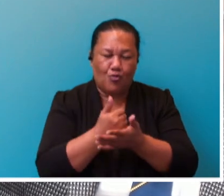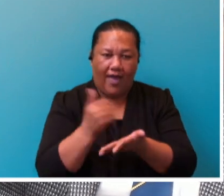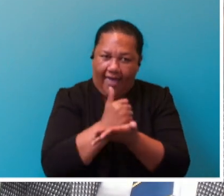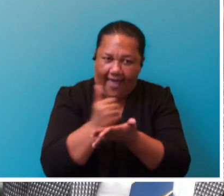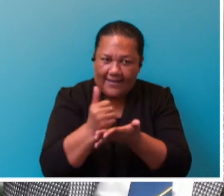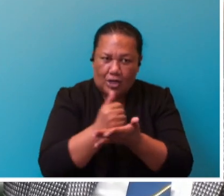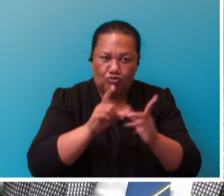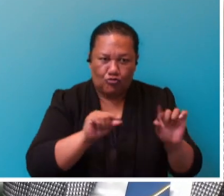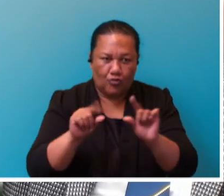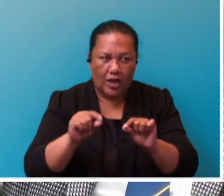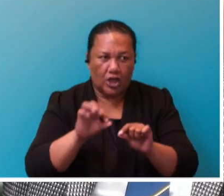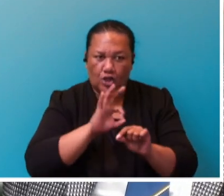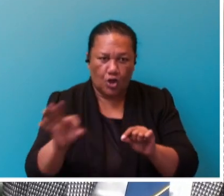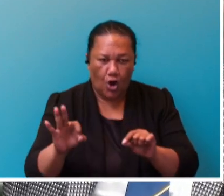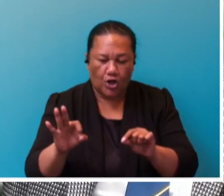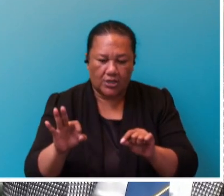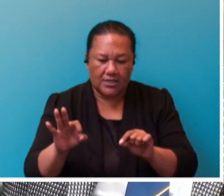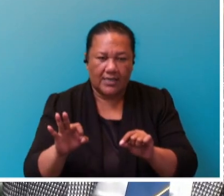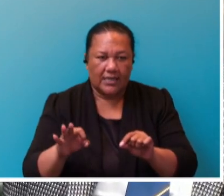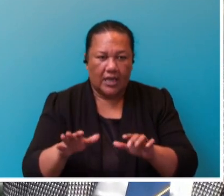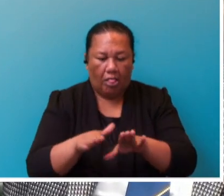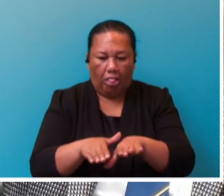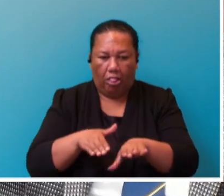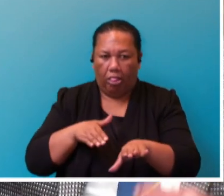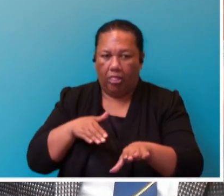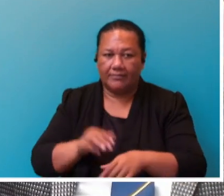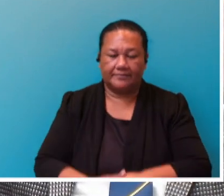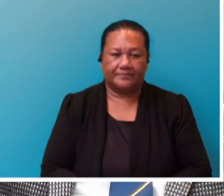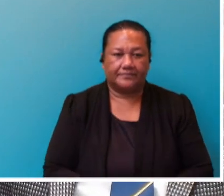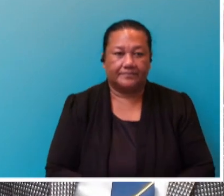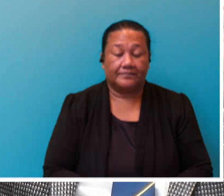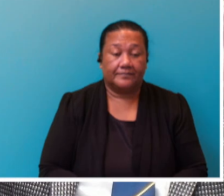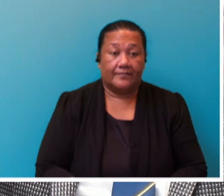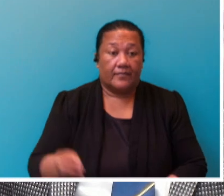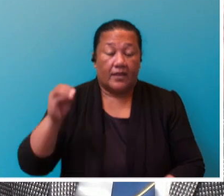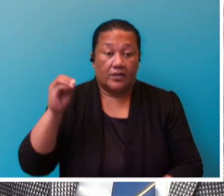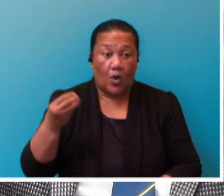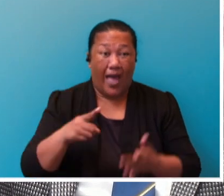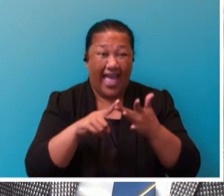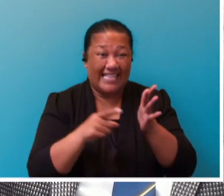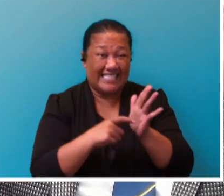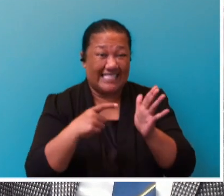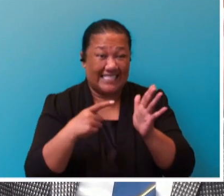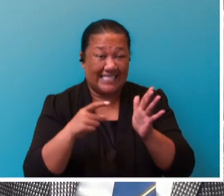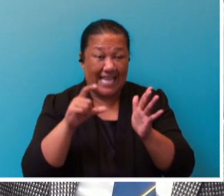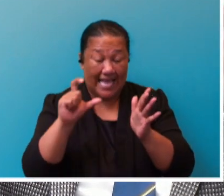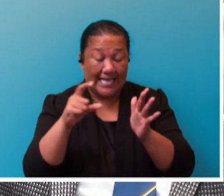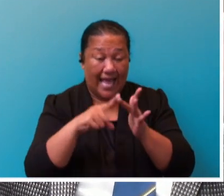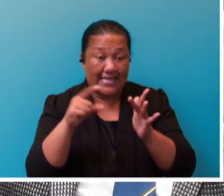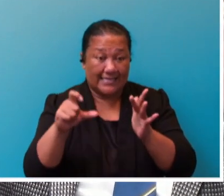than stick our heads in the sand. So, Honourable Speaker, in terms of the ICT landscape